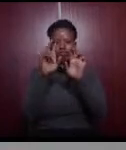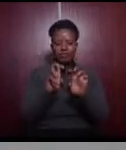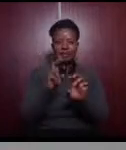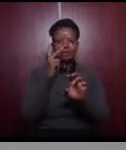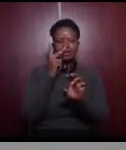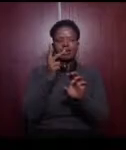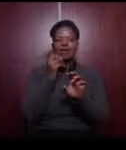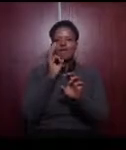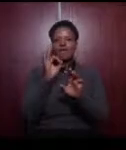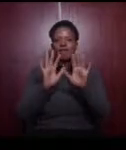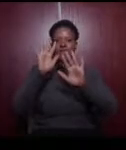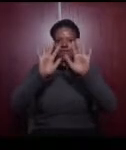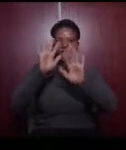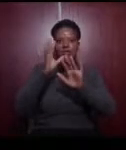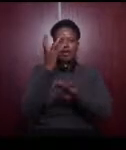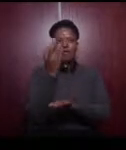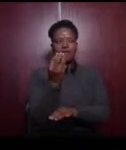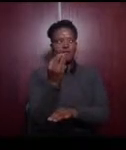But